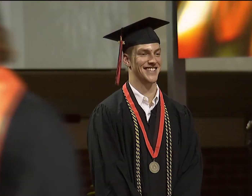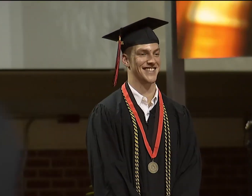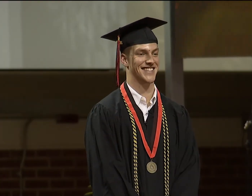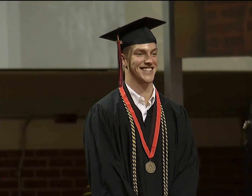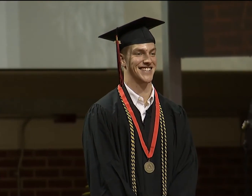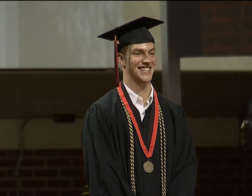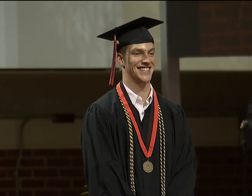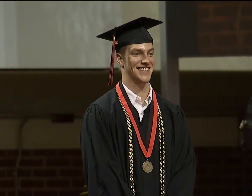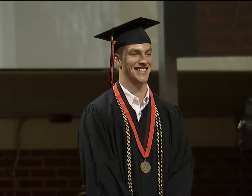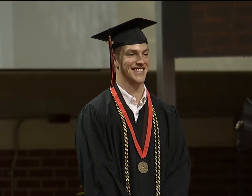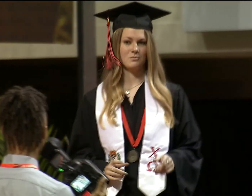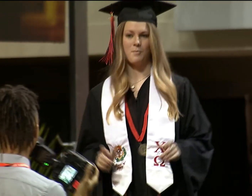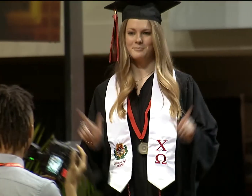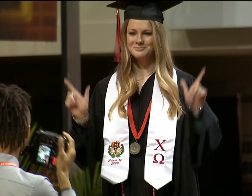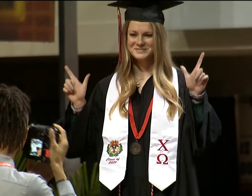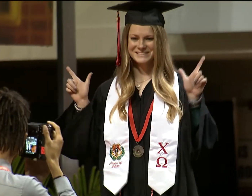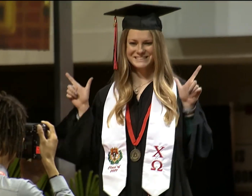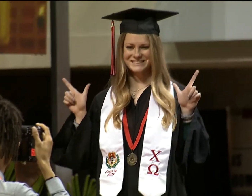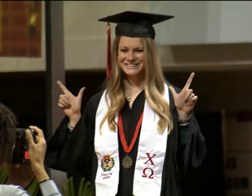Zachary Sully.